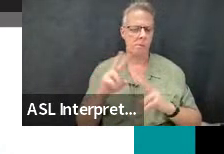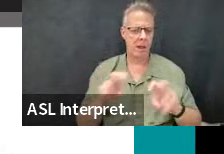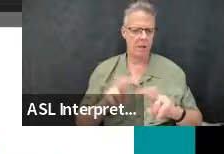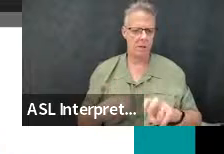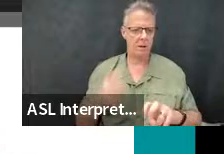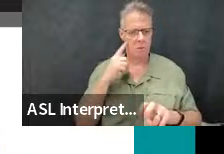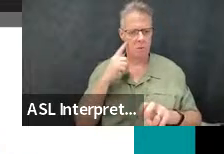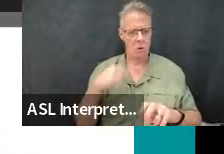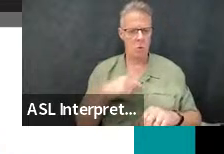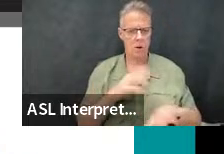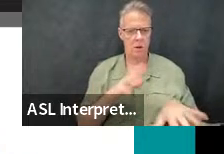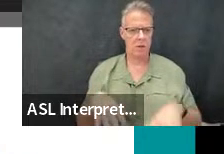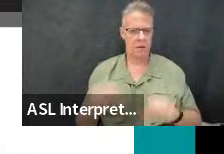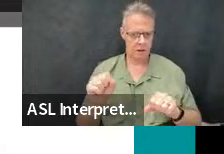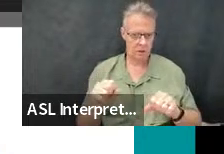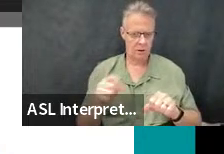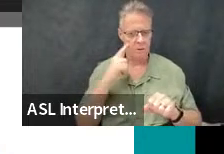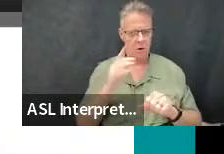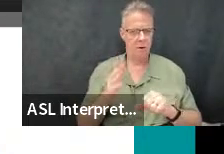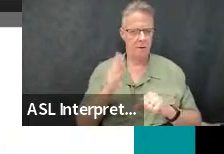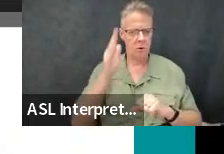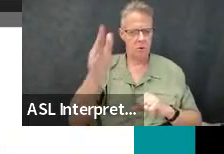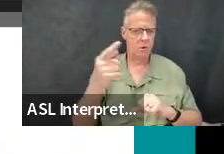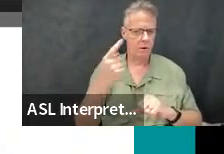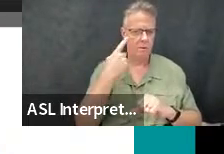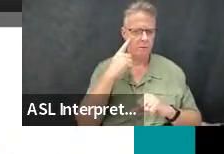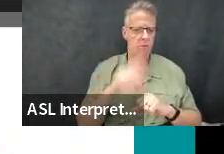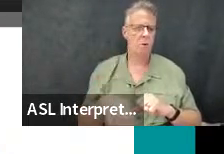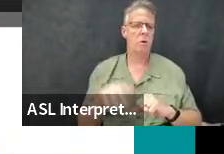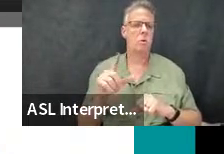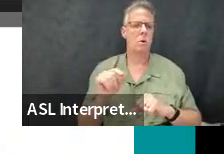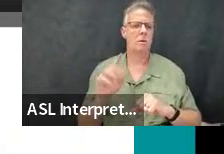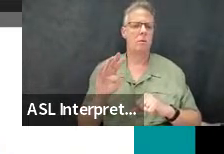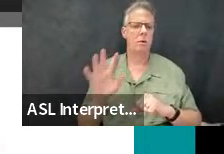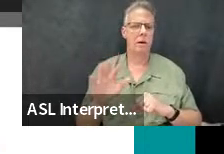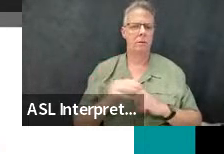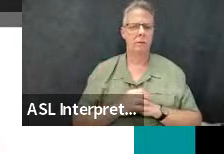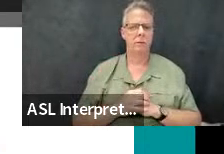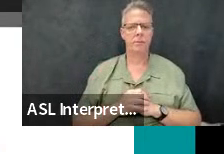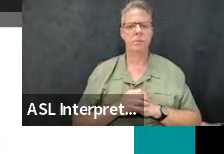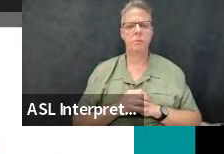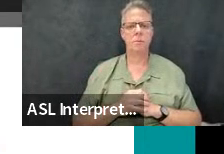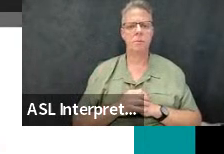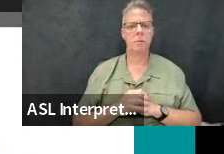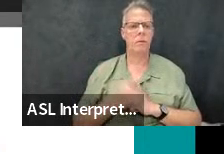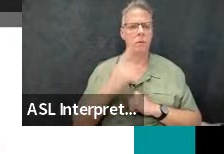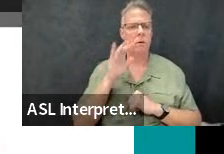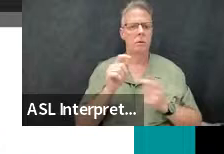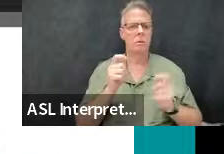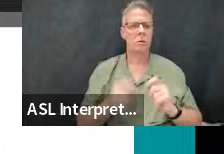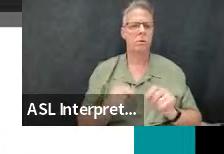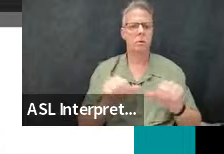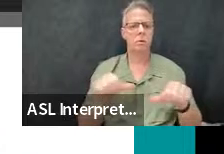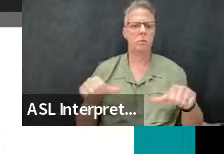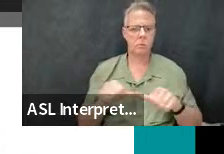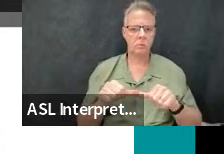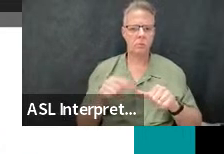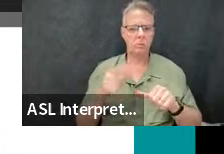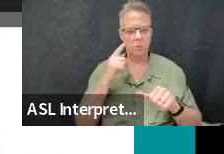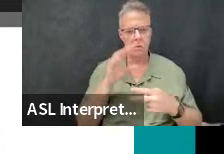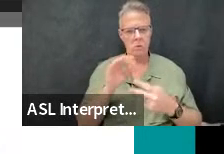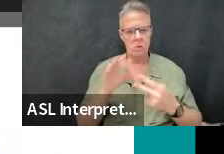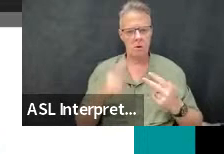we're conducting is in the future for the year 2045. So within the modified locally preferred alternative,